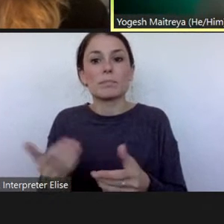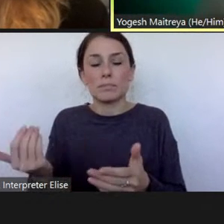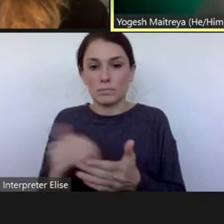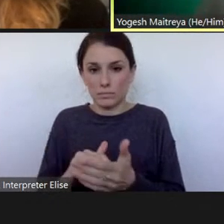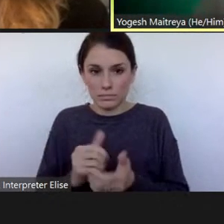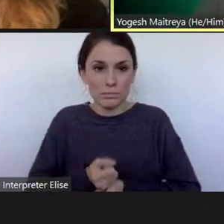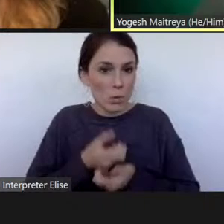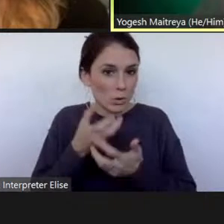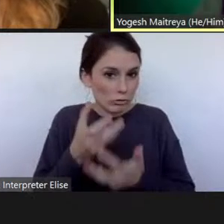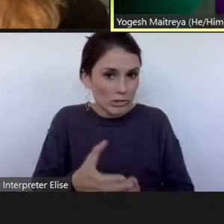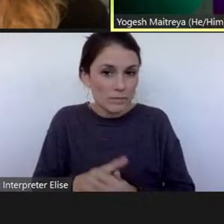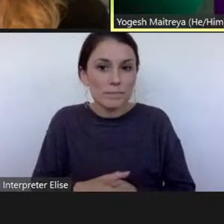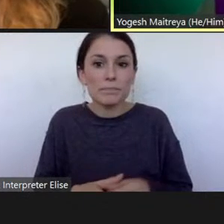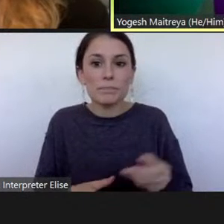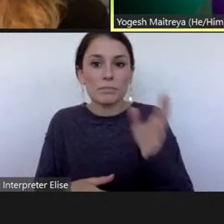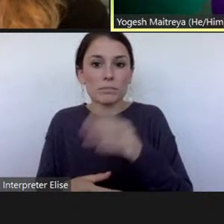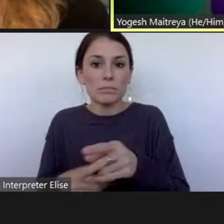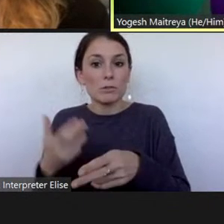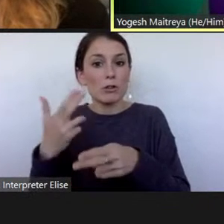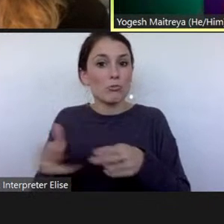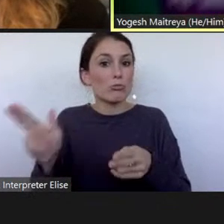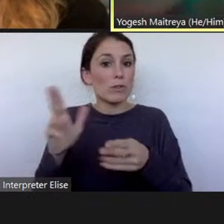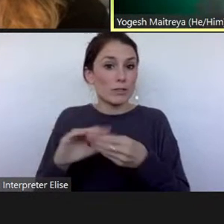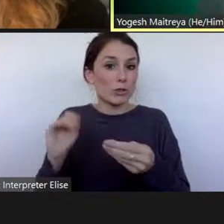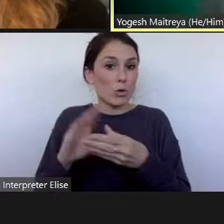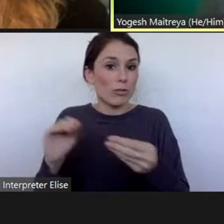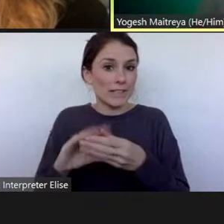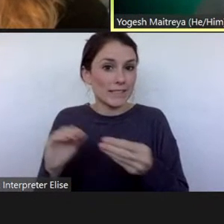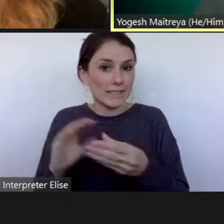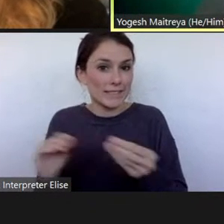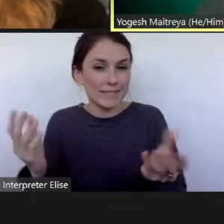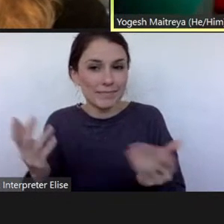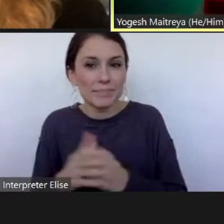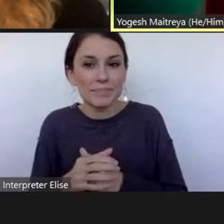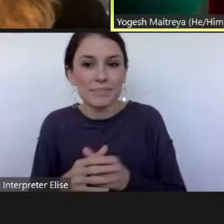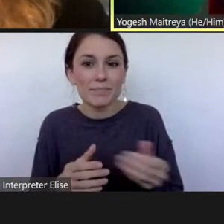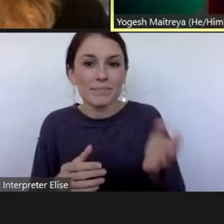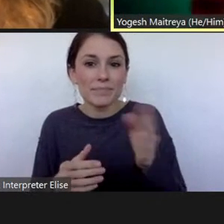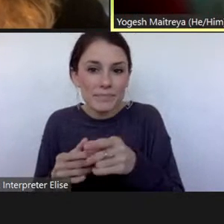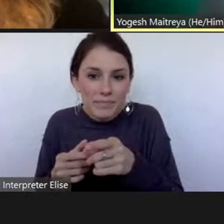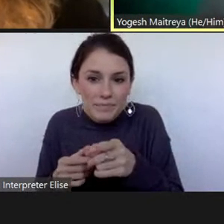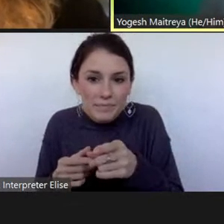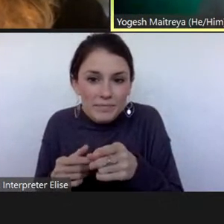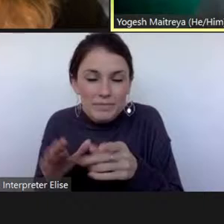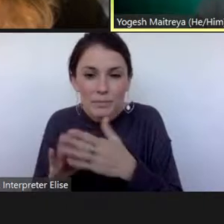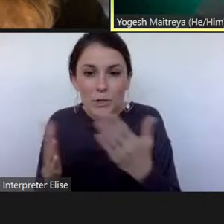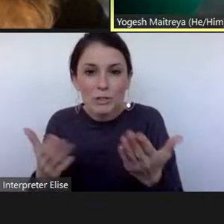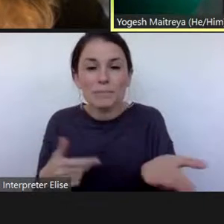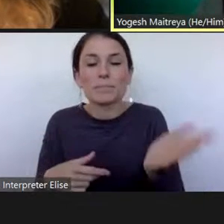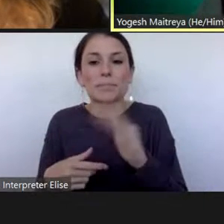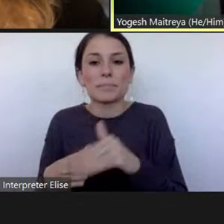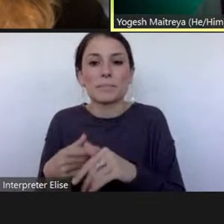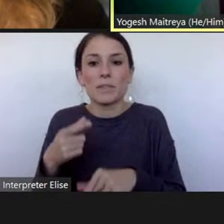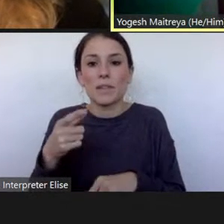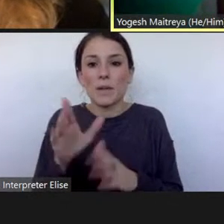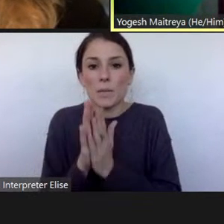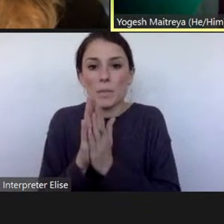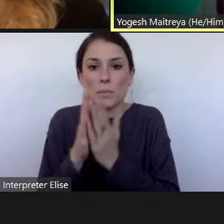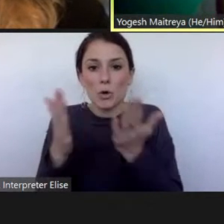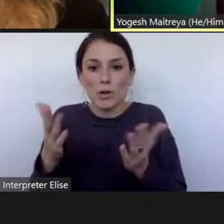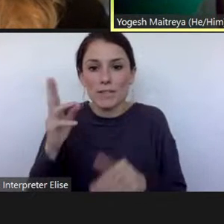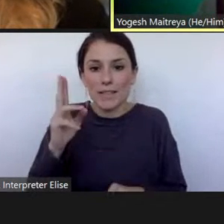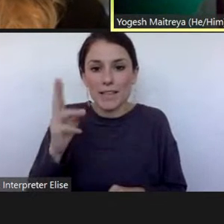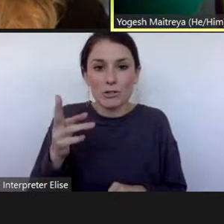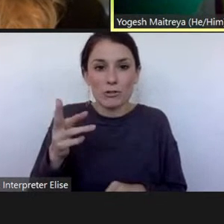poetry. These are short stories. This is again the book. This book is the history of